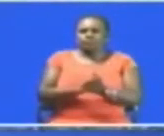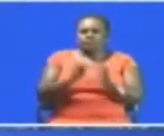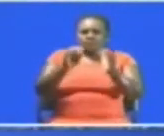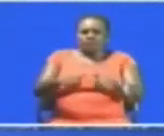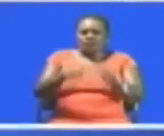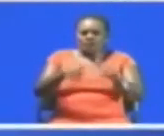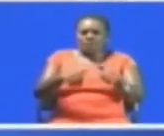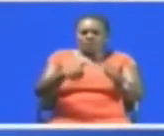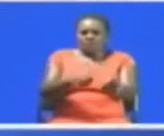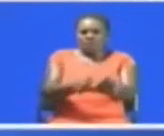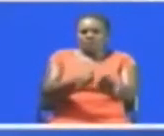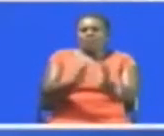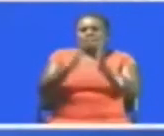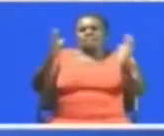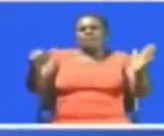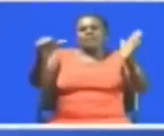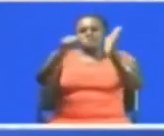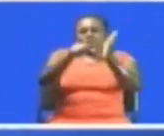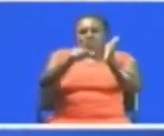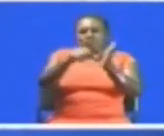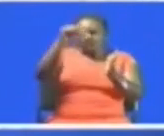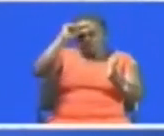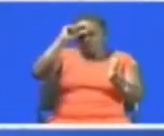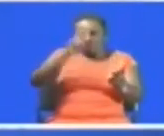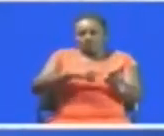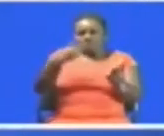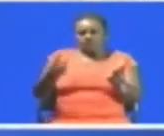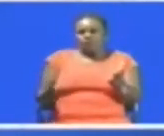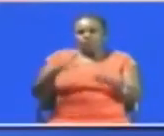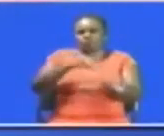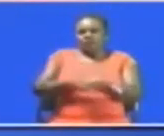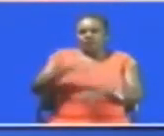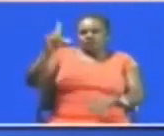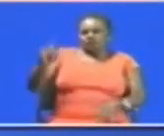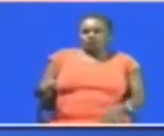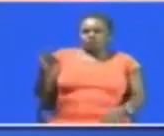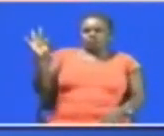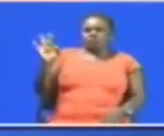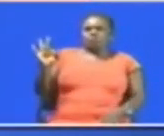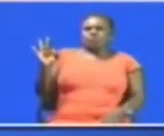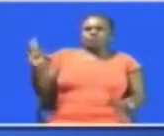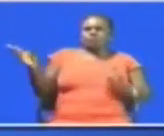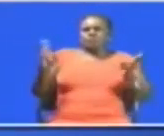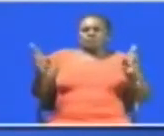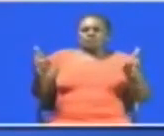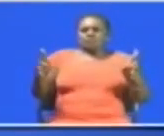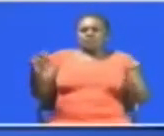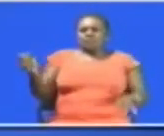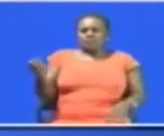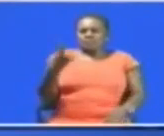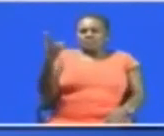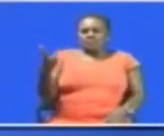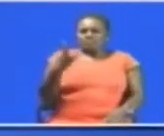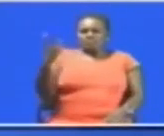Maize farmers are staring at a major crisis should the government fail to purchase the subsidized fertilizers in readiness for the March